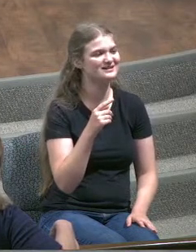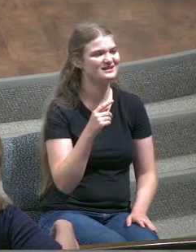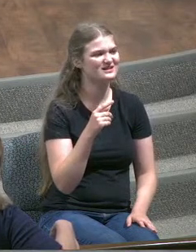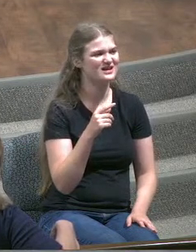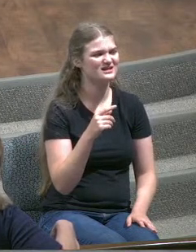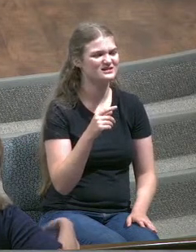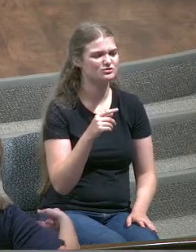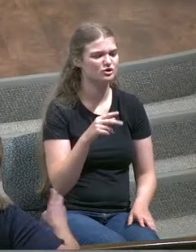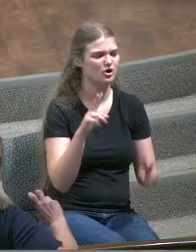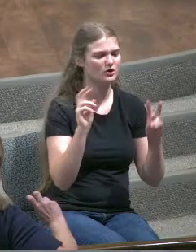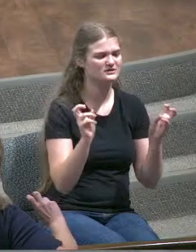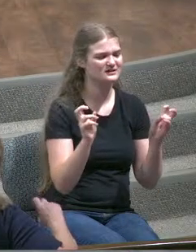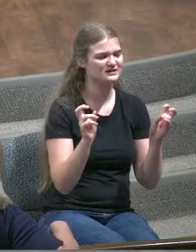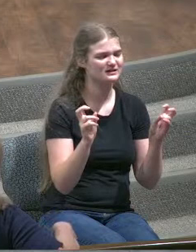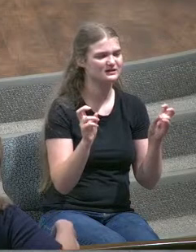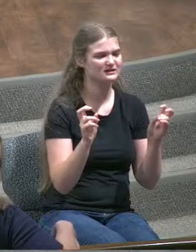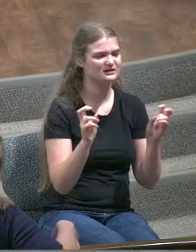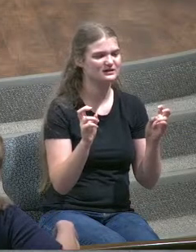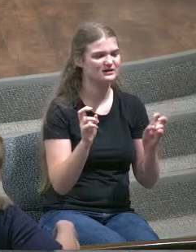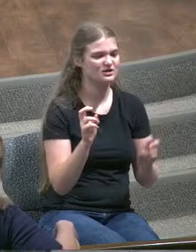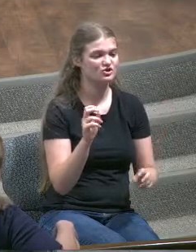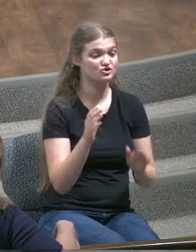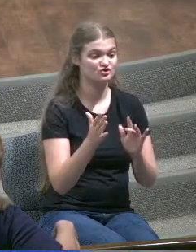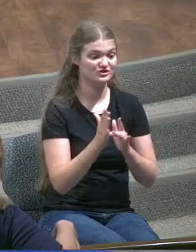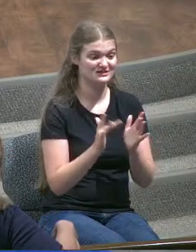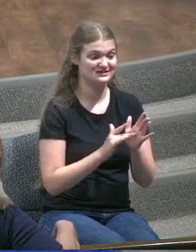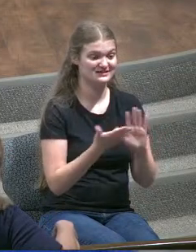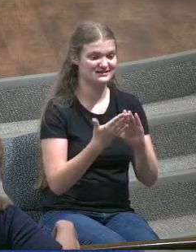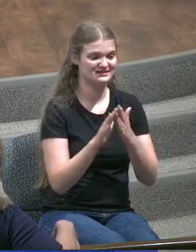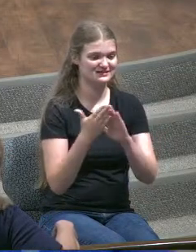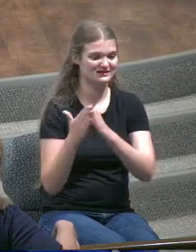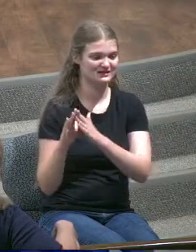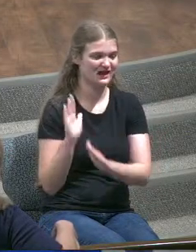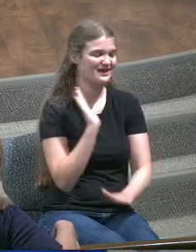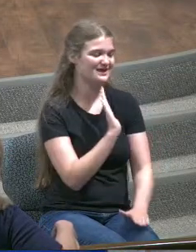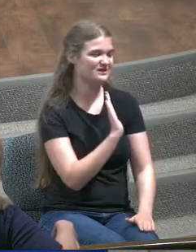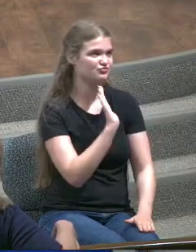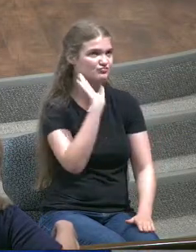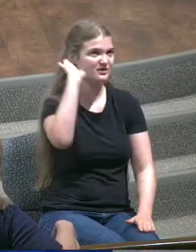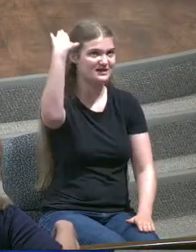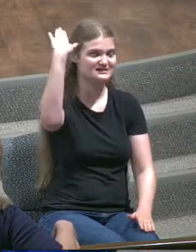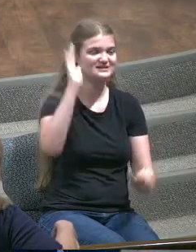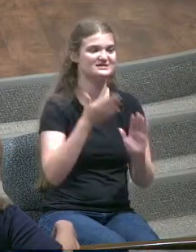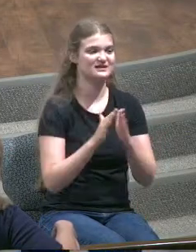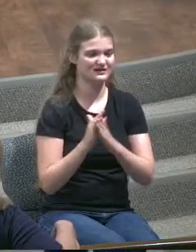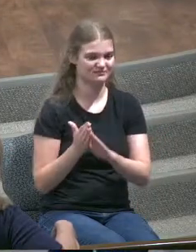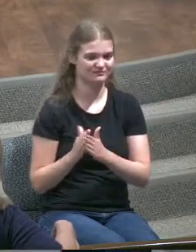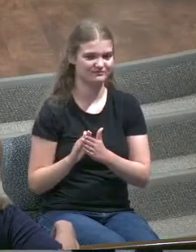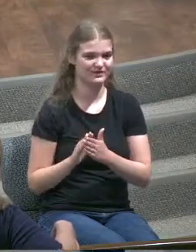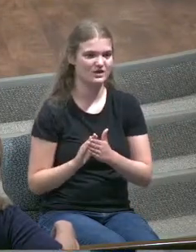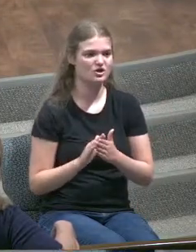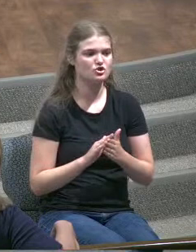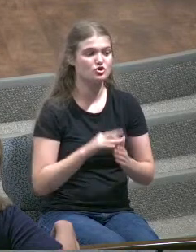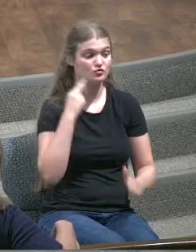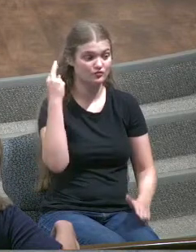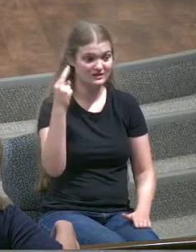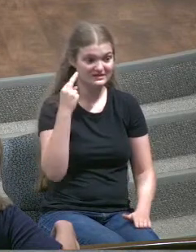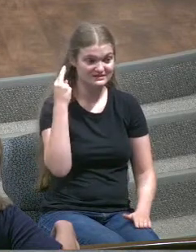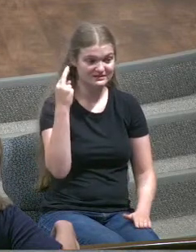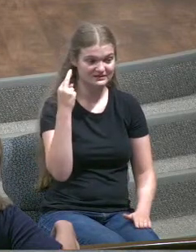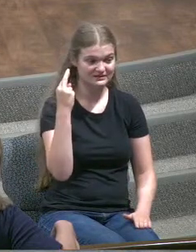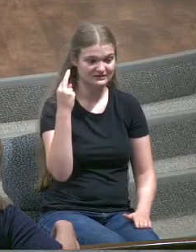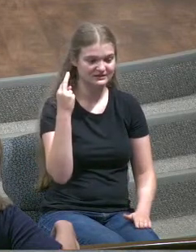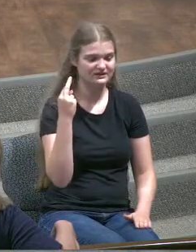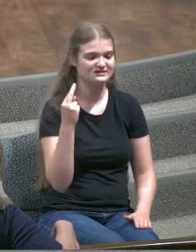as his own city in this same story. Now, the reason why Matthew called it his own